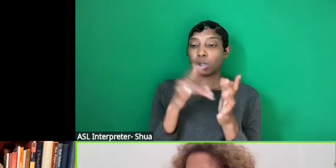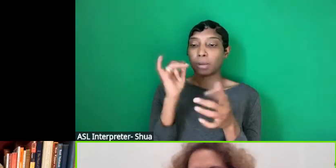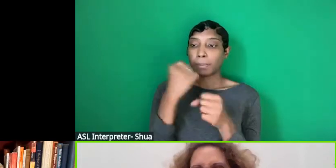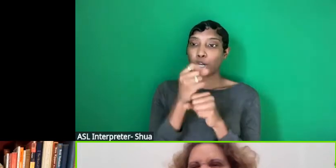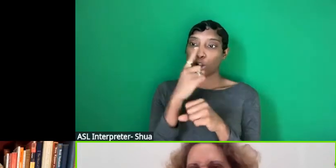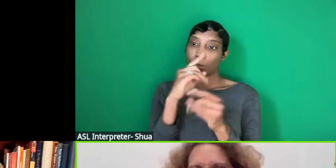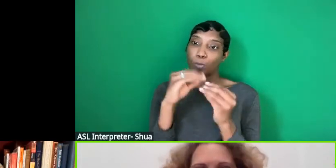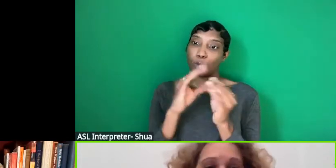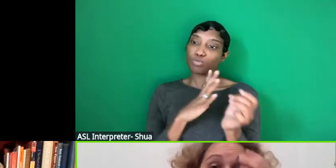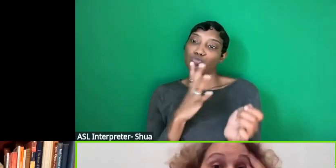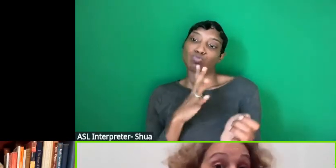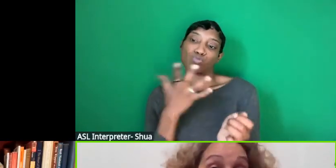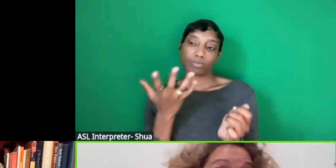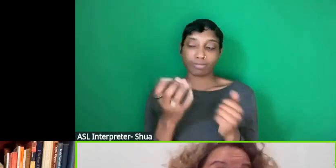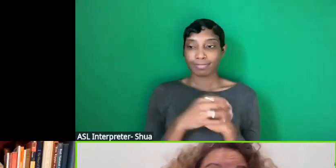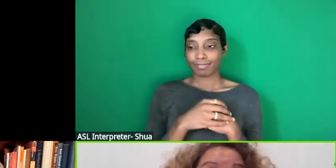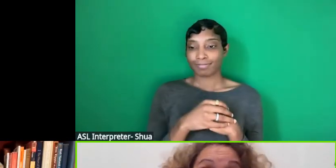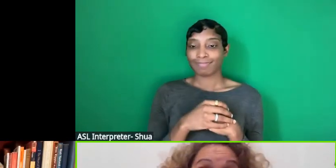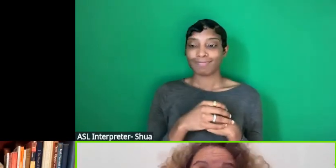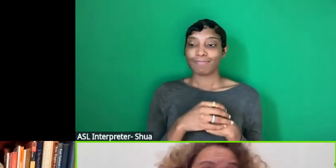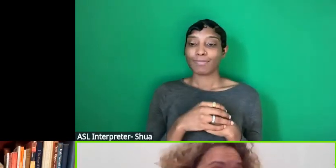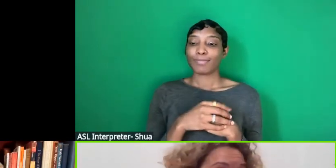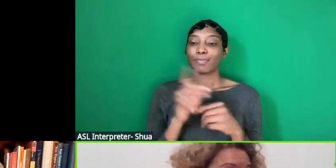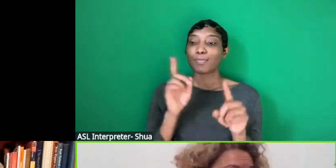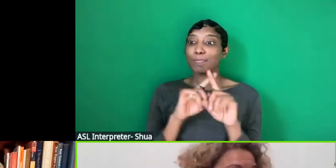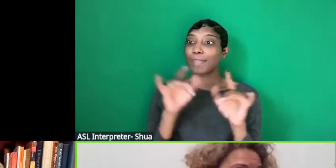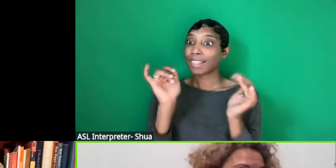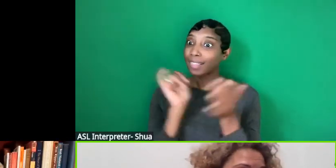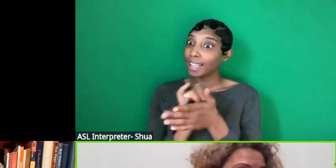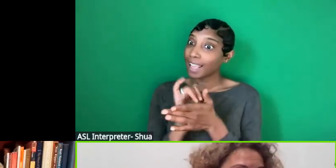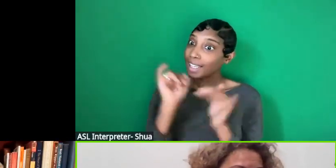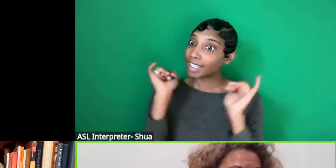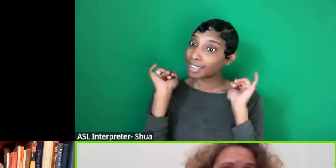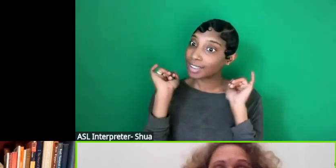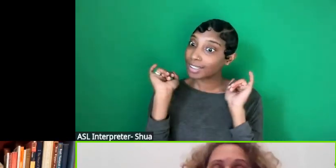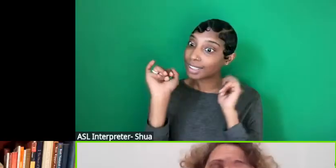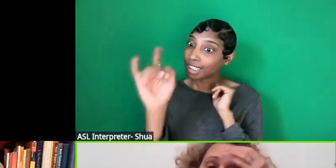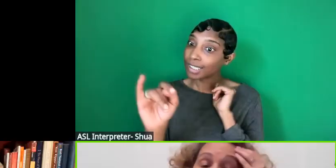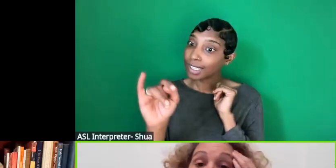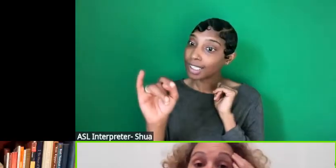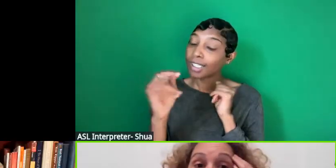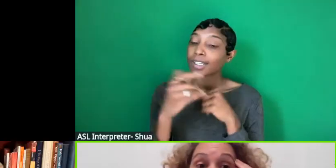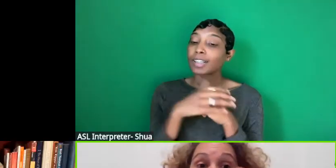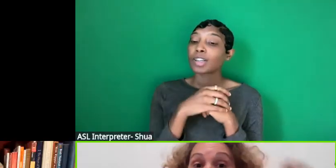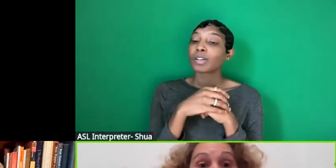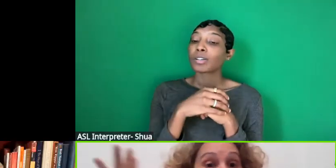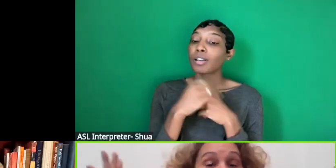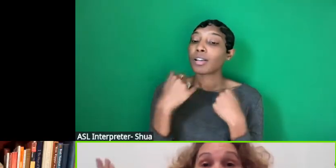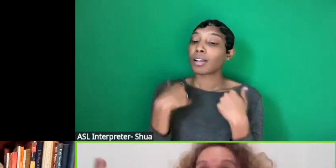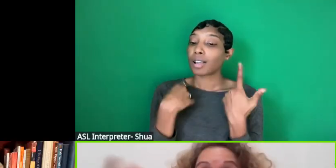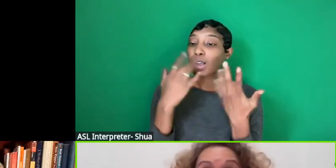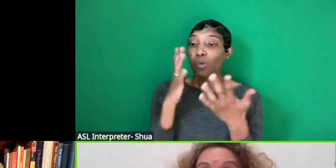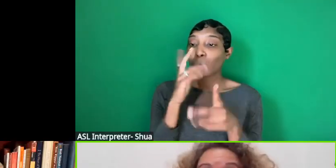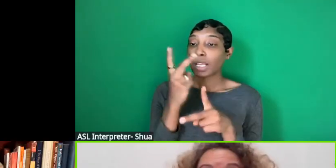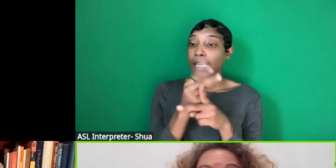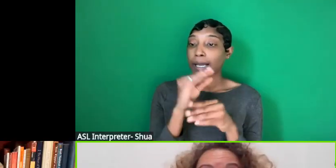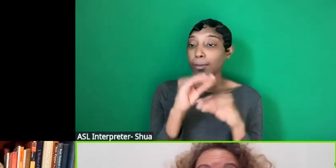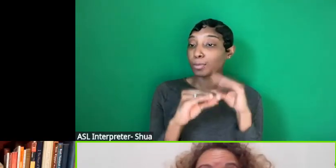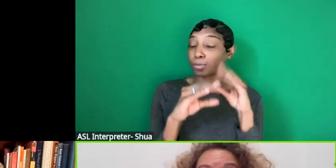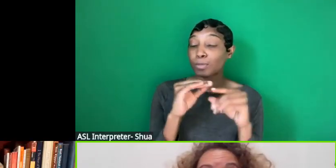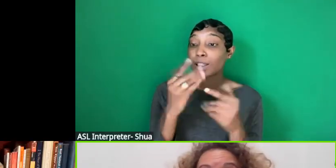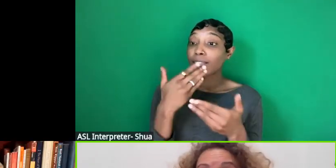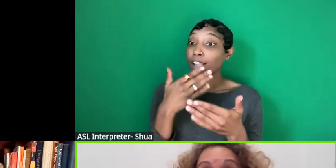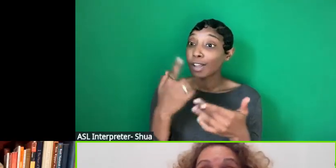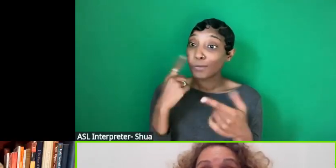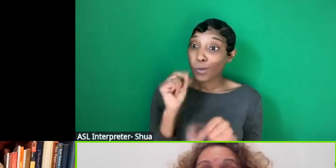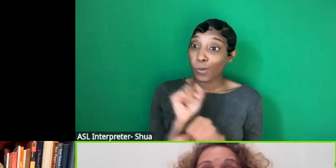little bit more, sophisticated. But that's it. I'll keep matting these But thank you for working with us